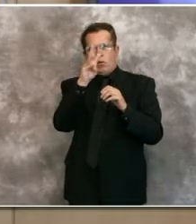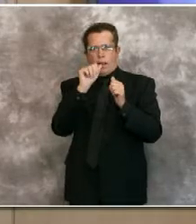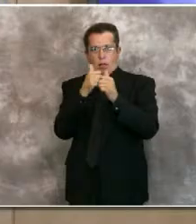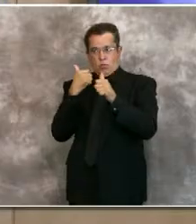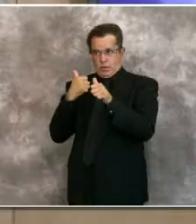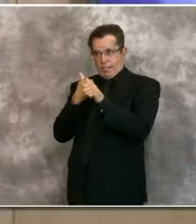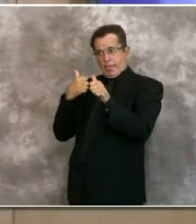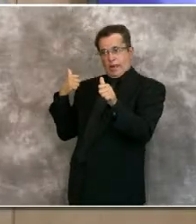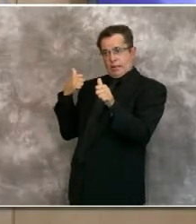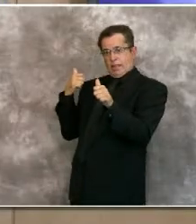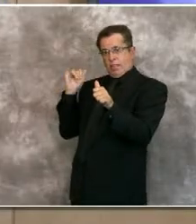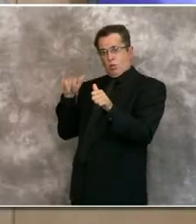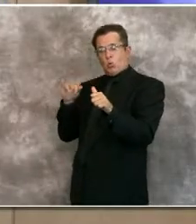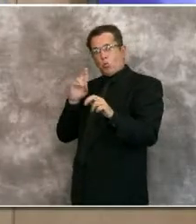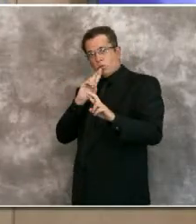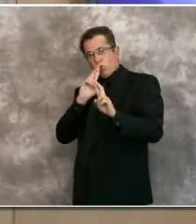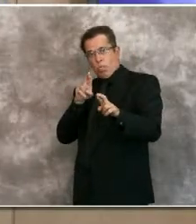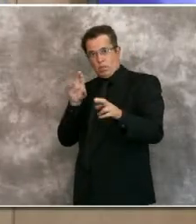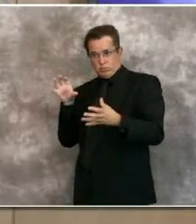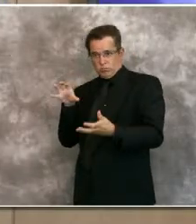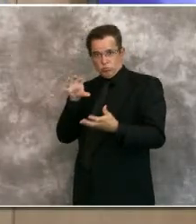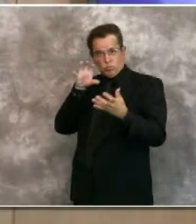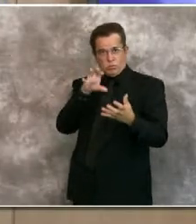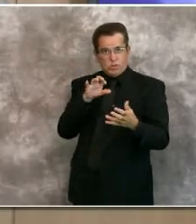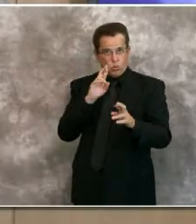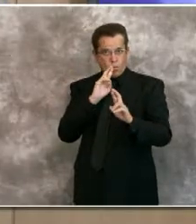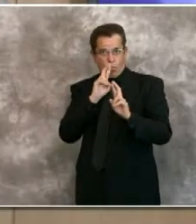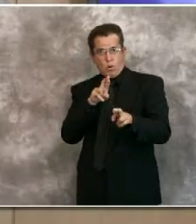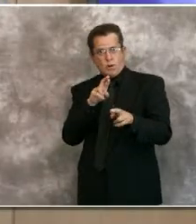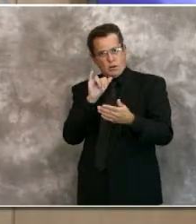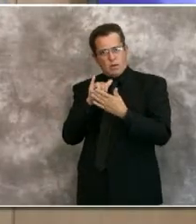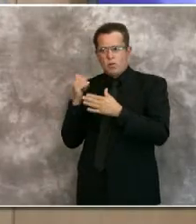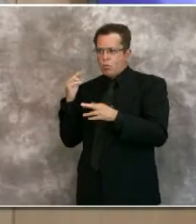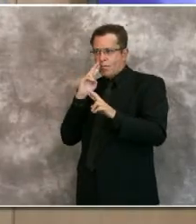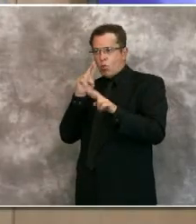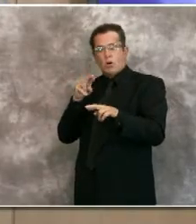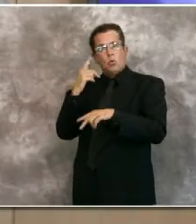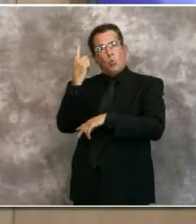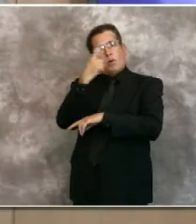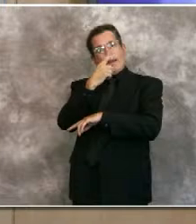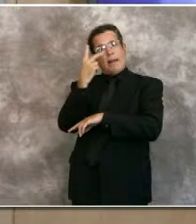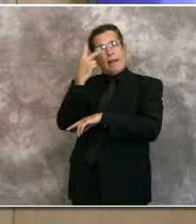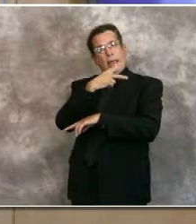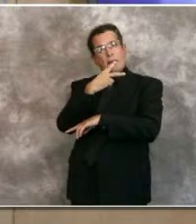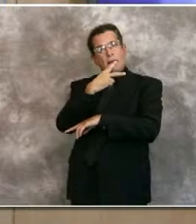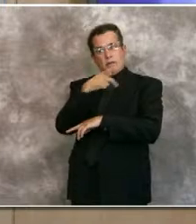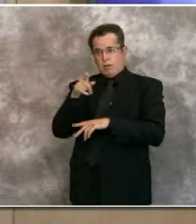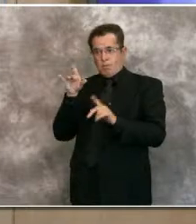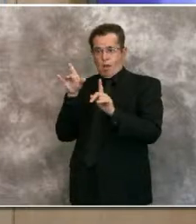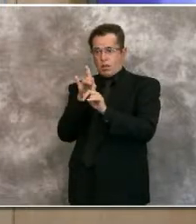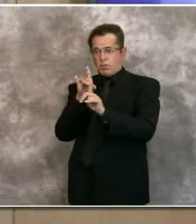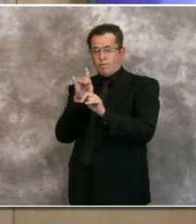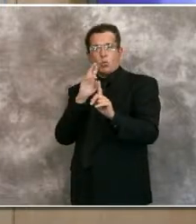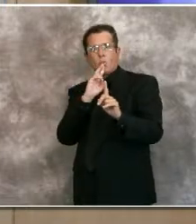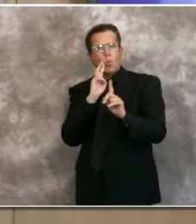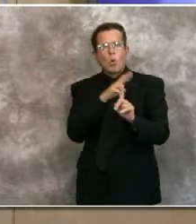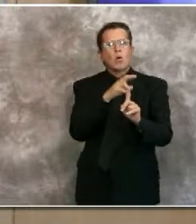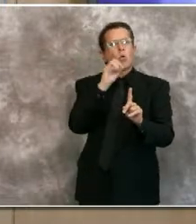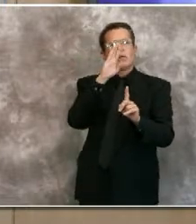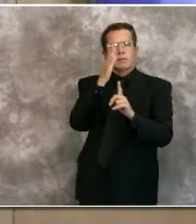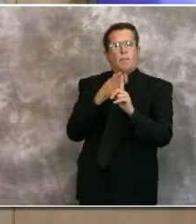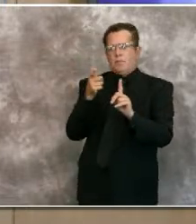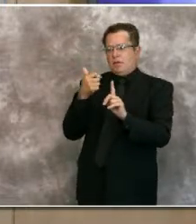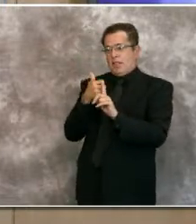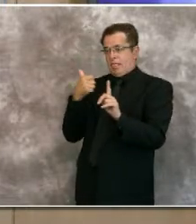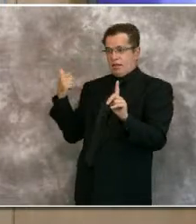results were. Were most of them reported to the county within a day of turning positive, or were a lot of them